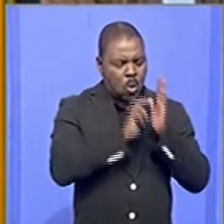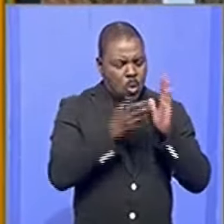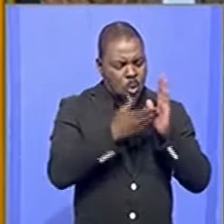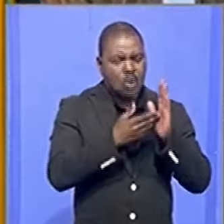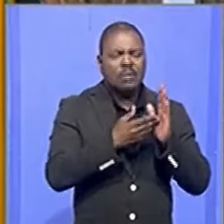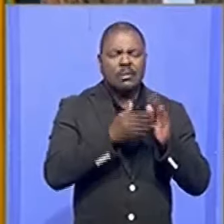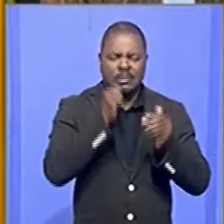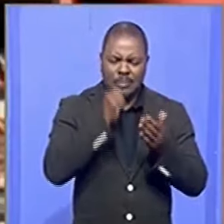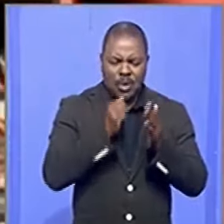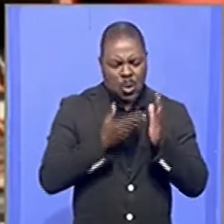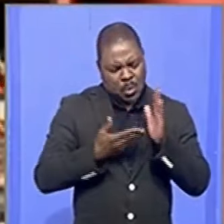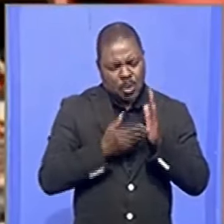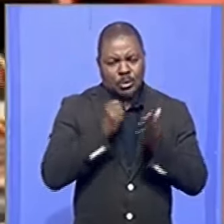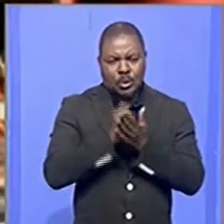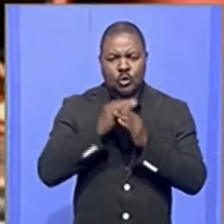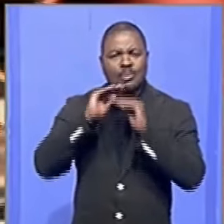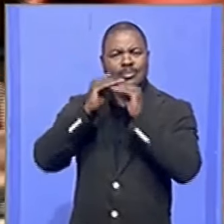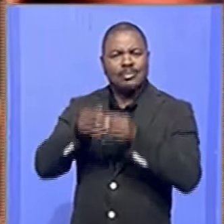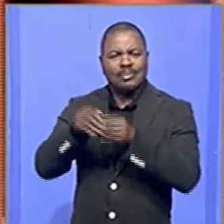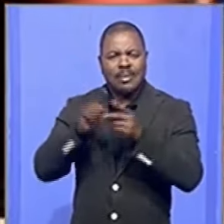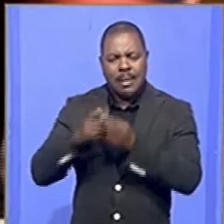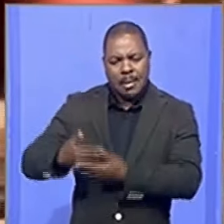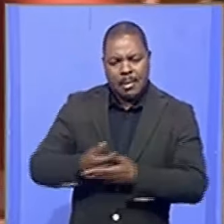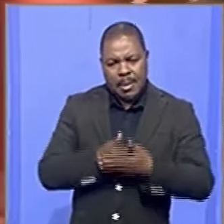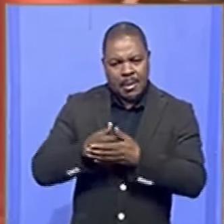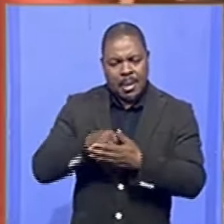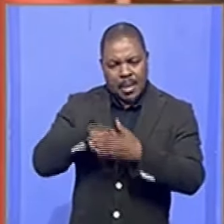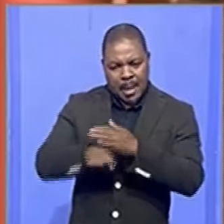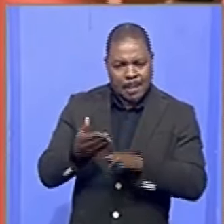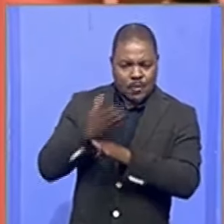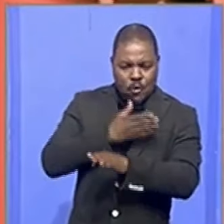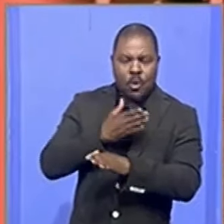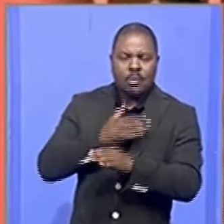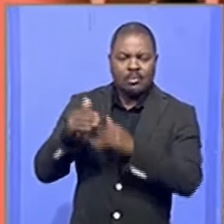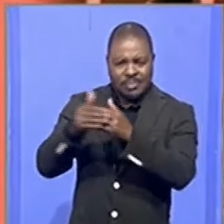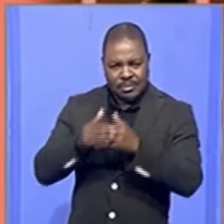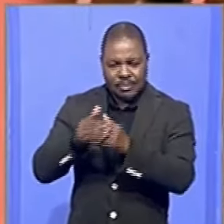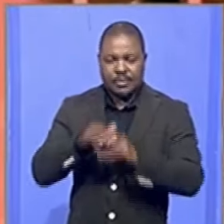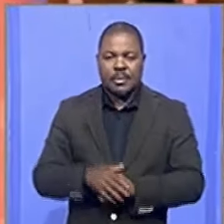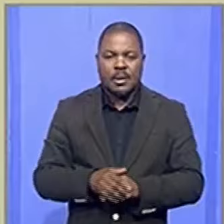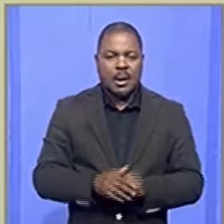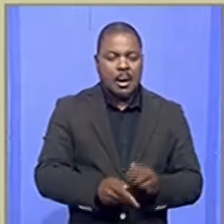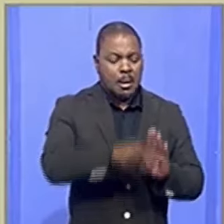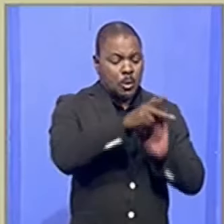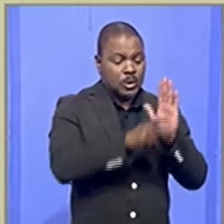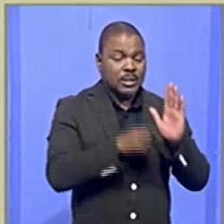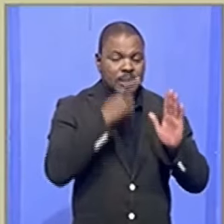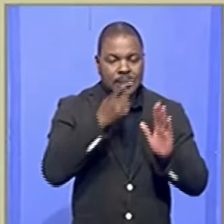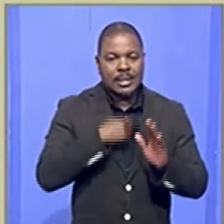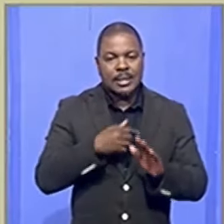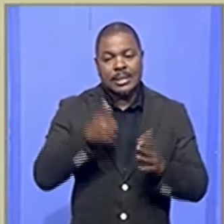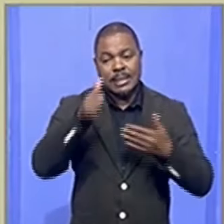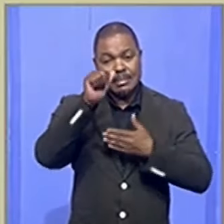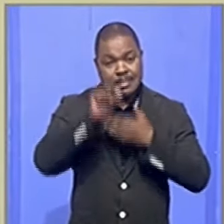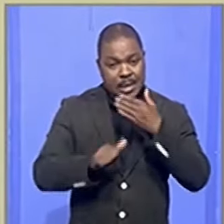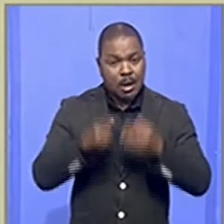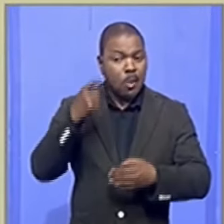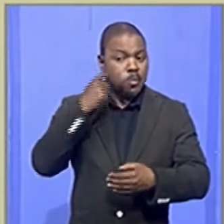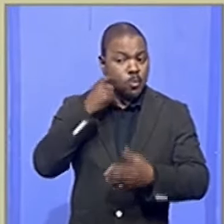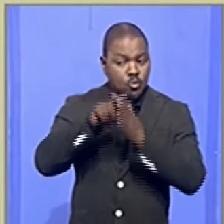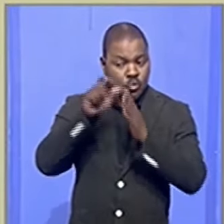bao ba imago ga mmogo le masea a bona ao a sa tlhogo a belego. The policy says when a learner is 6 months pregnant, the learner must